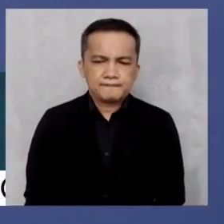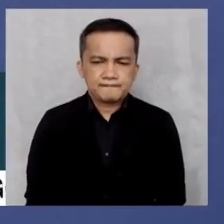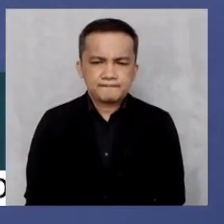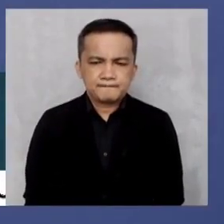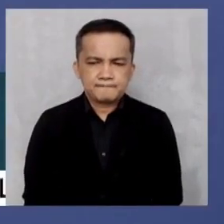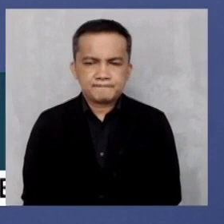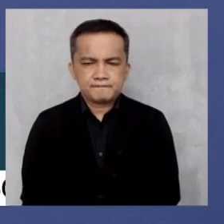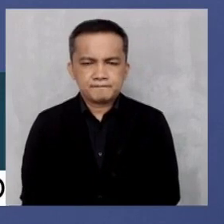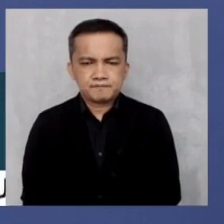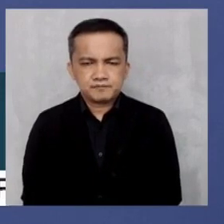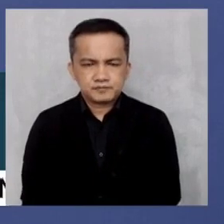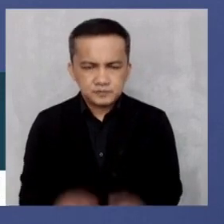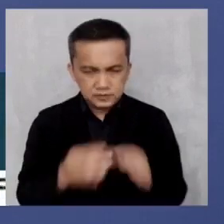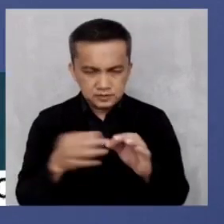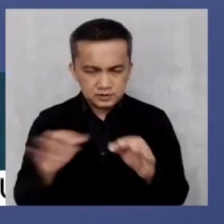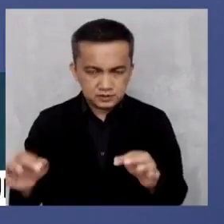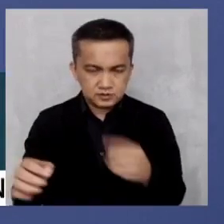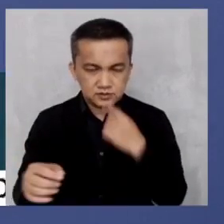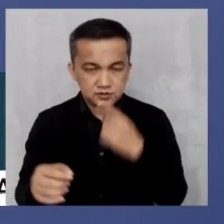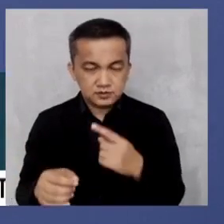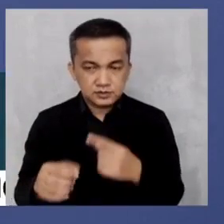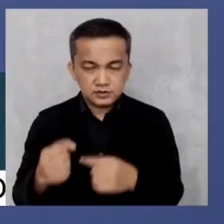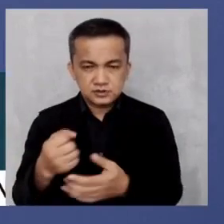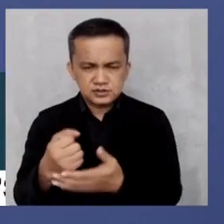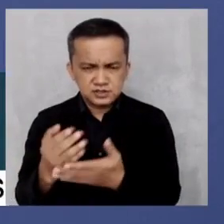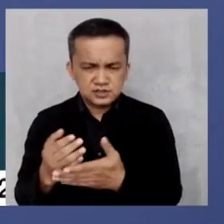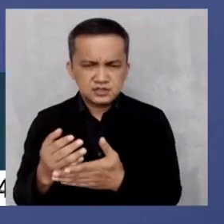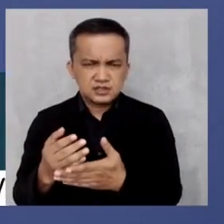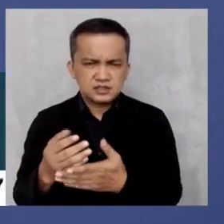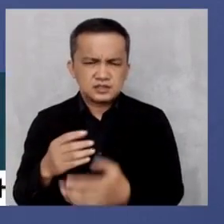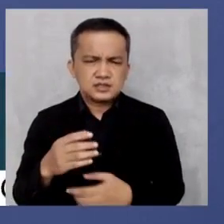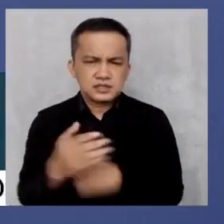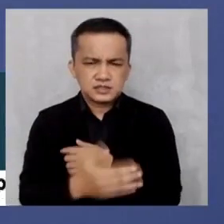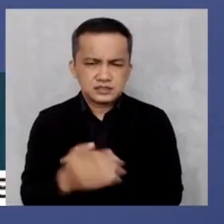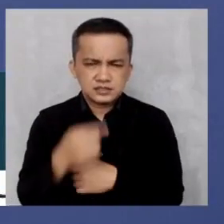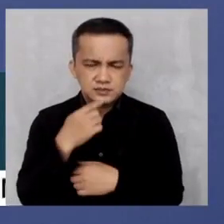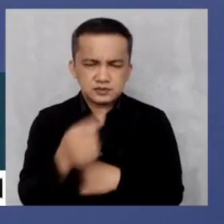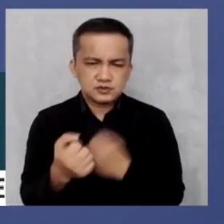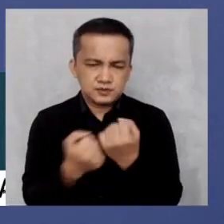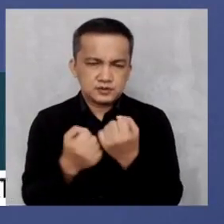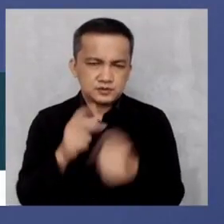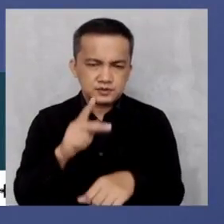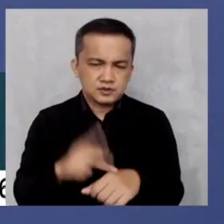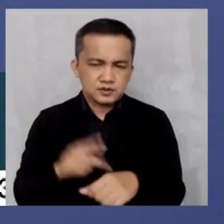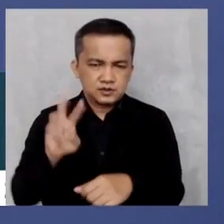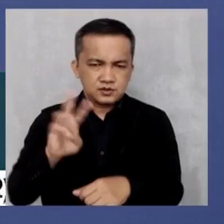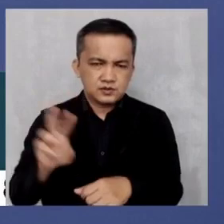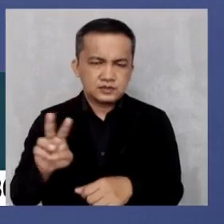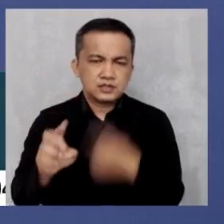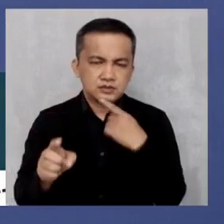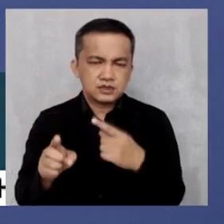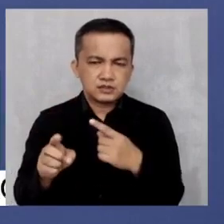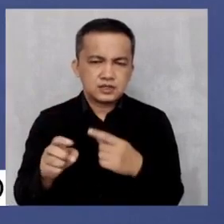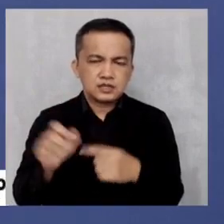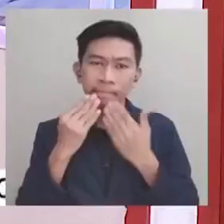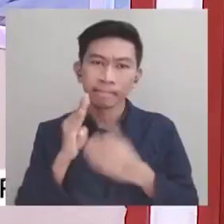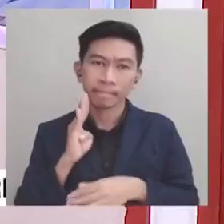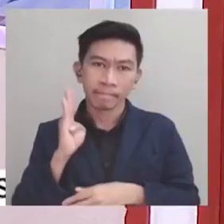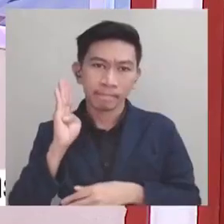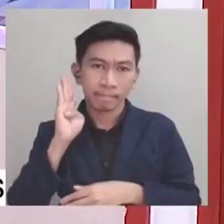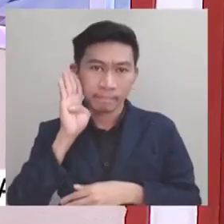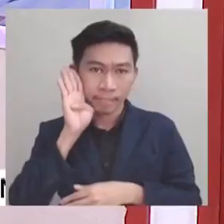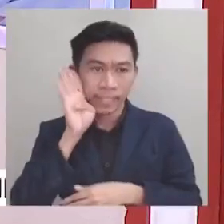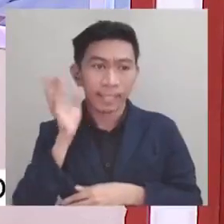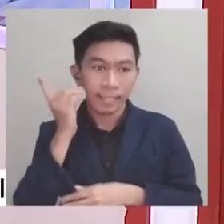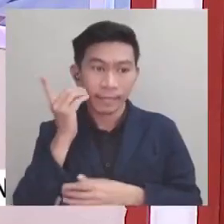The statement comes after several countries expressed support for the Philippines Wednesday on the 7th anniversary of that ruling.